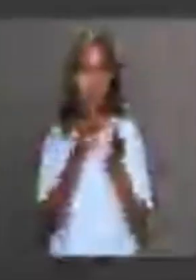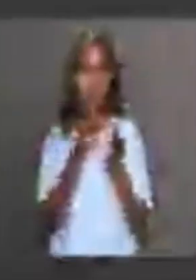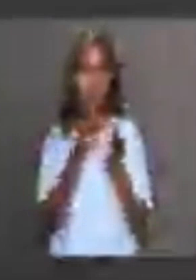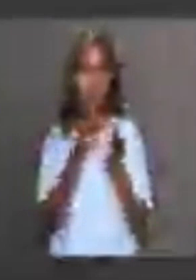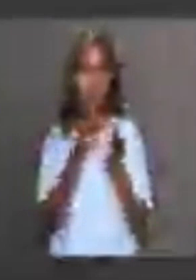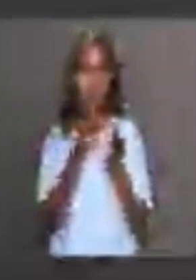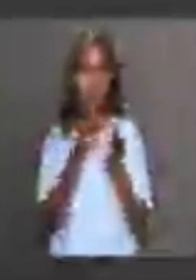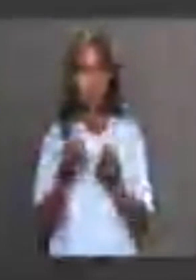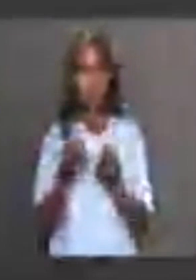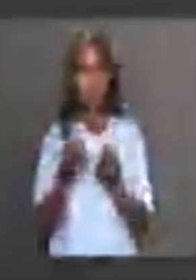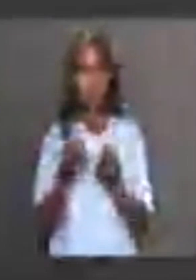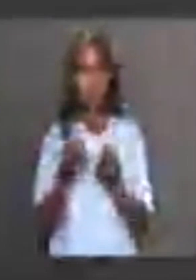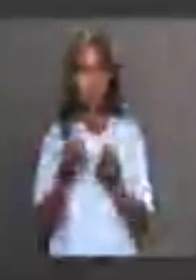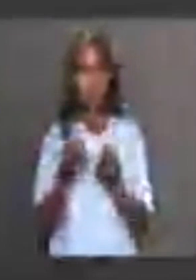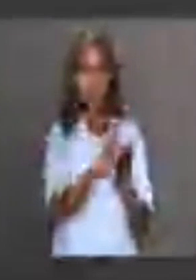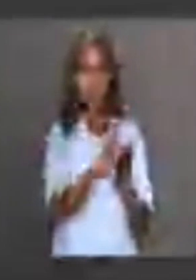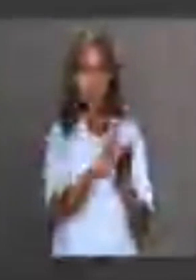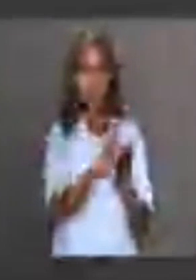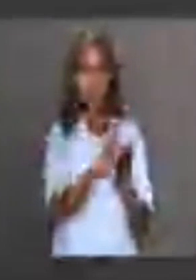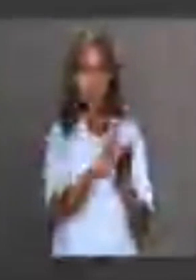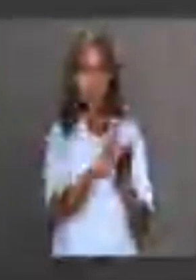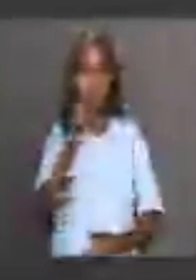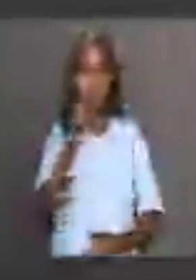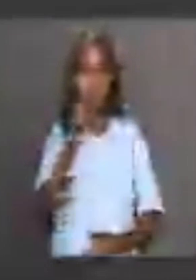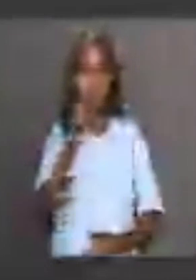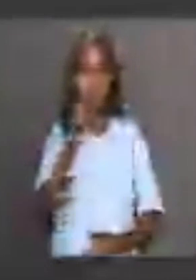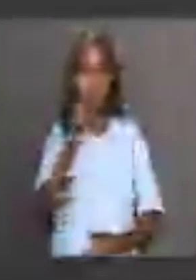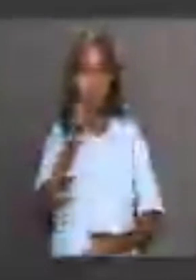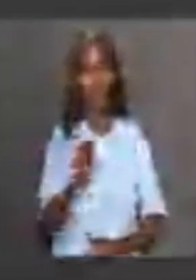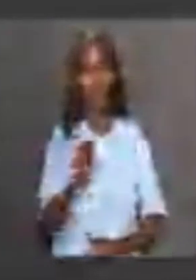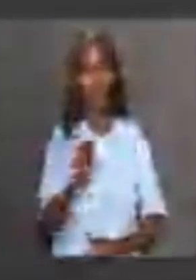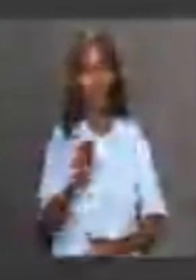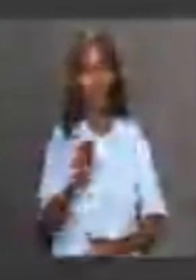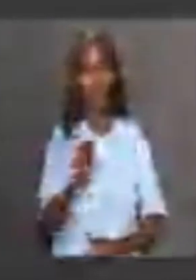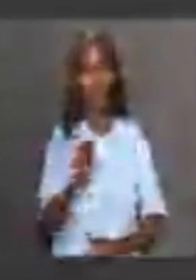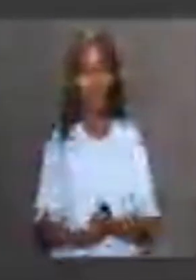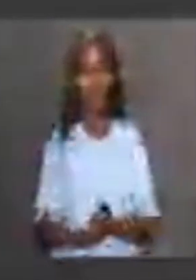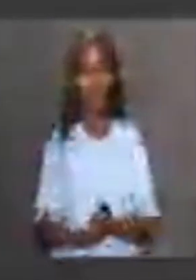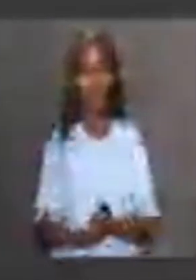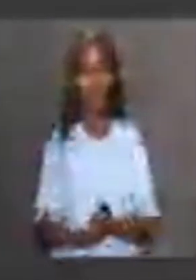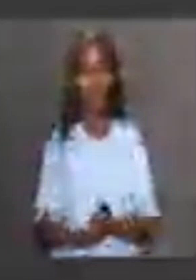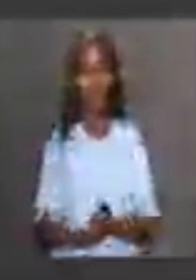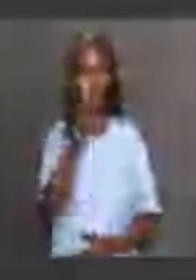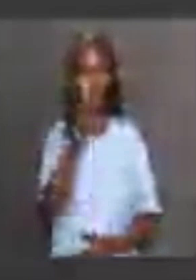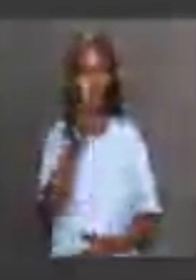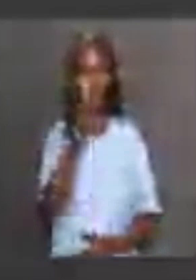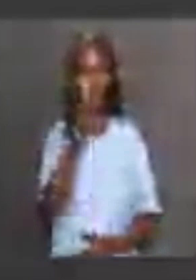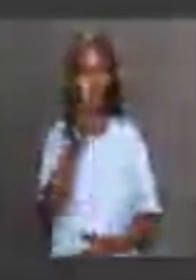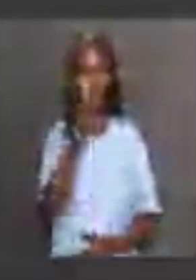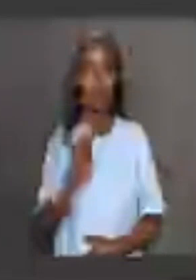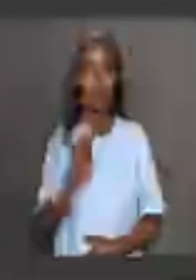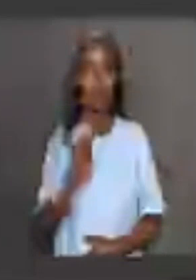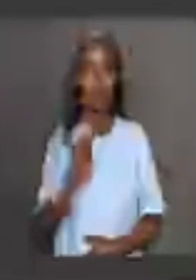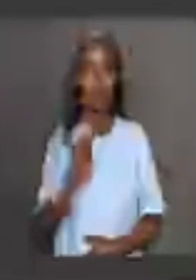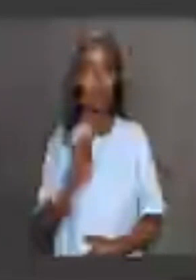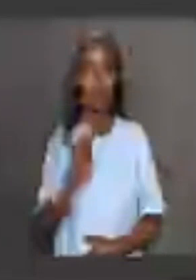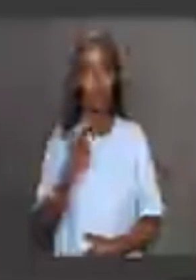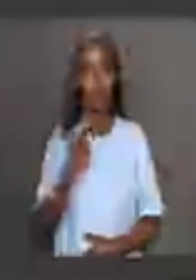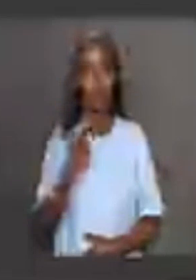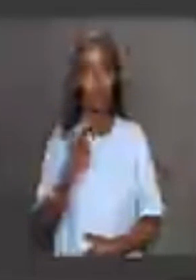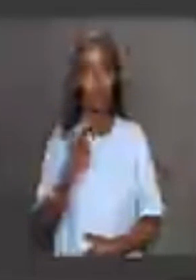the form A over B, where A and B are